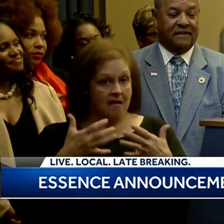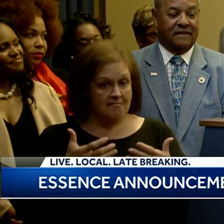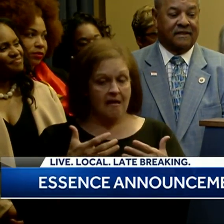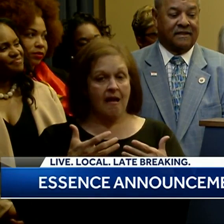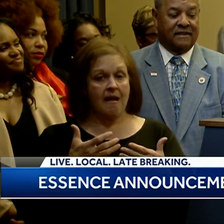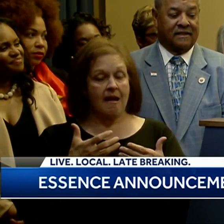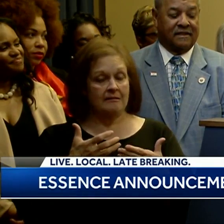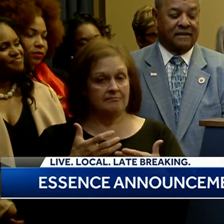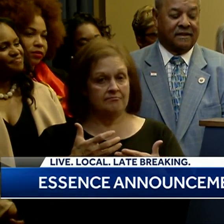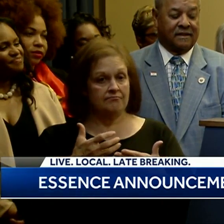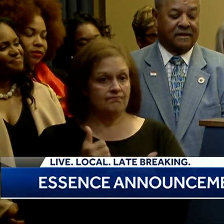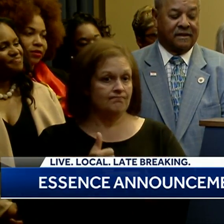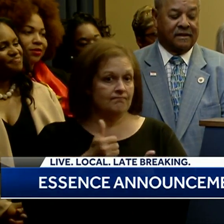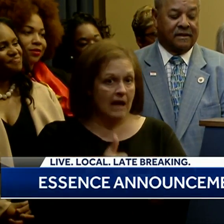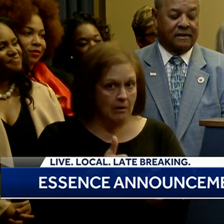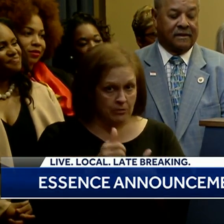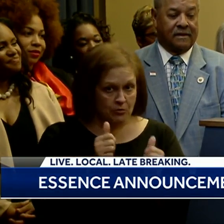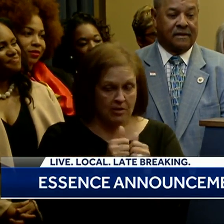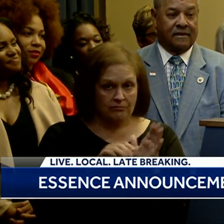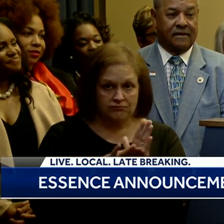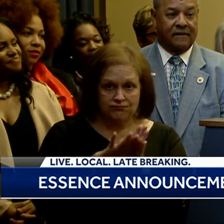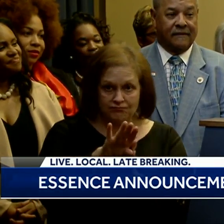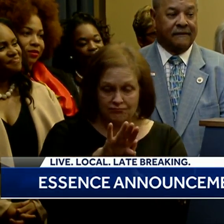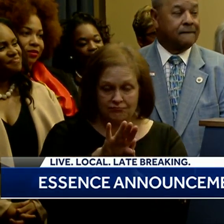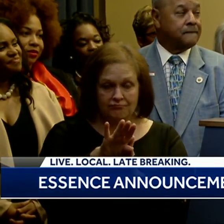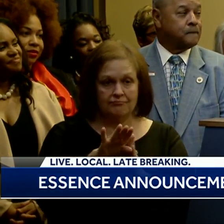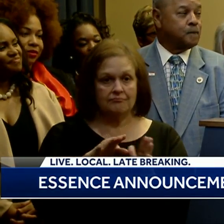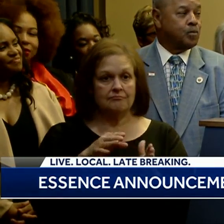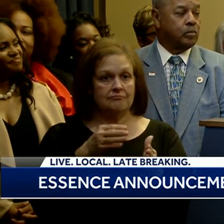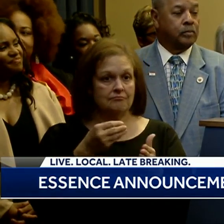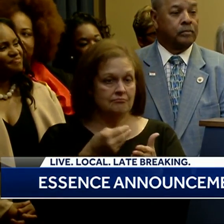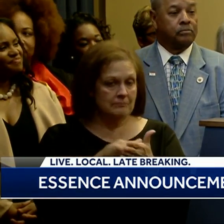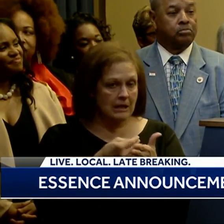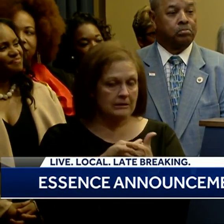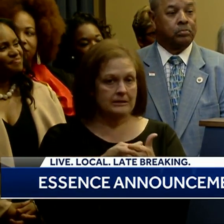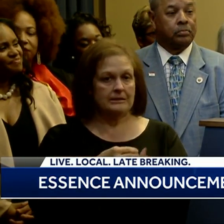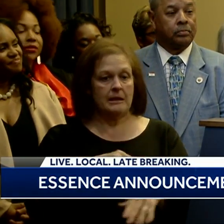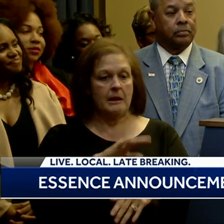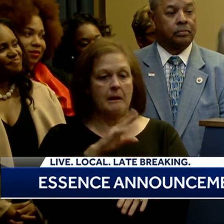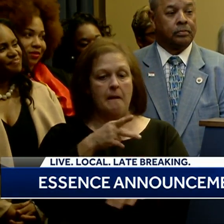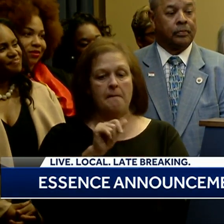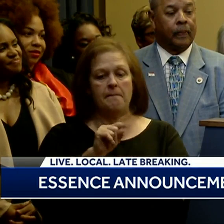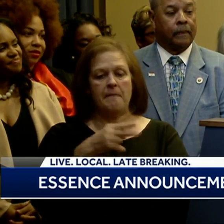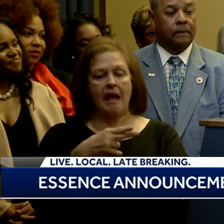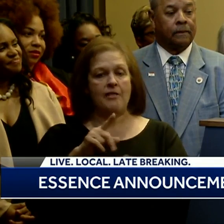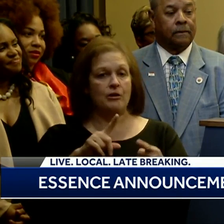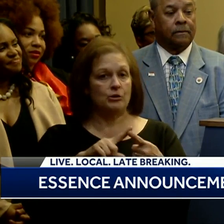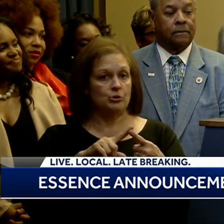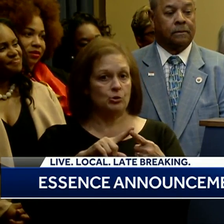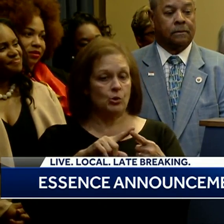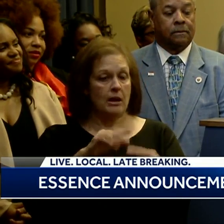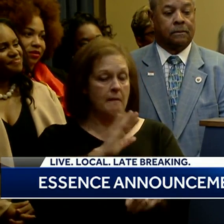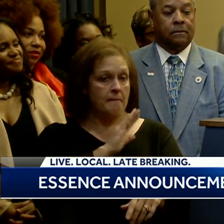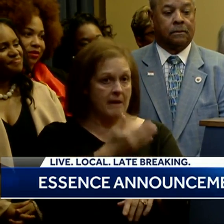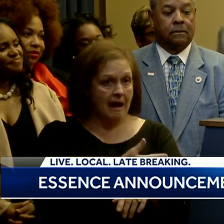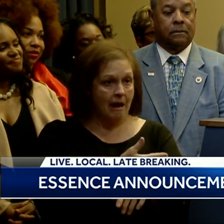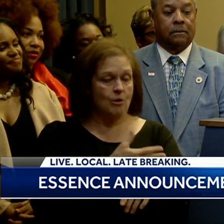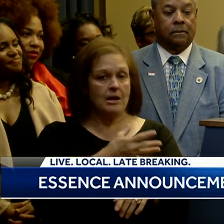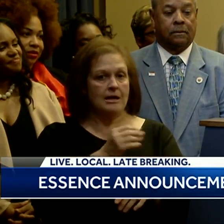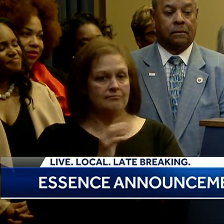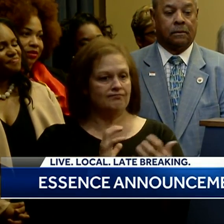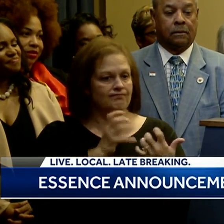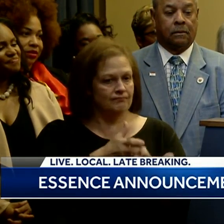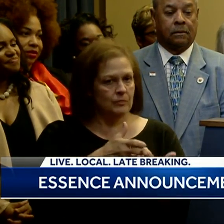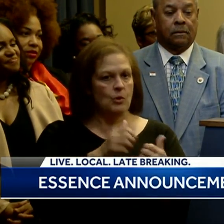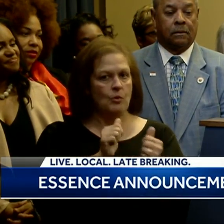economic empowerment initiatives such as the Global Black Economic Forum, Path to Power, E-Suites, and the Essence Pipeline,